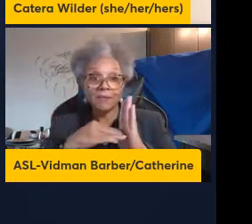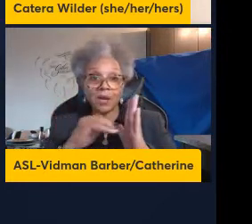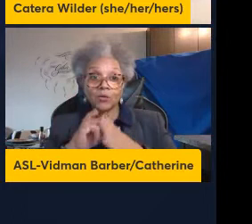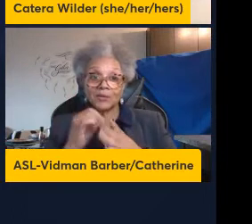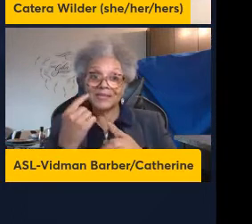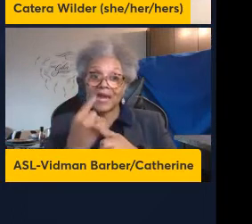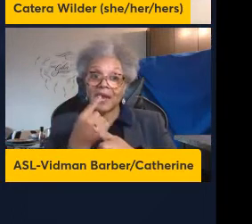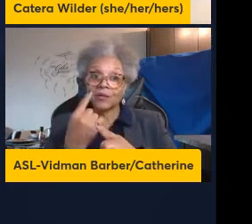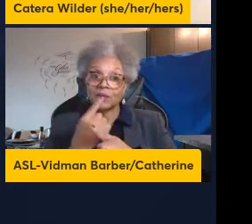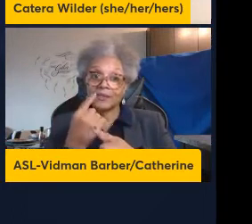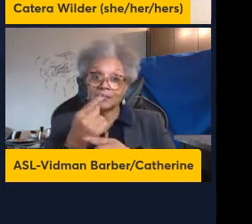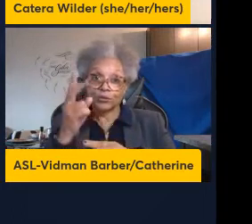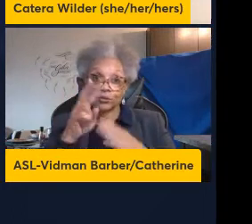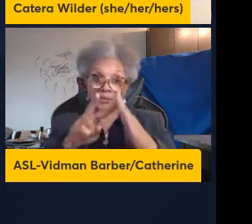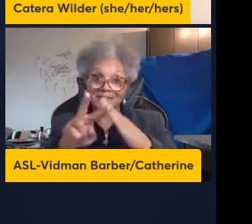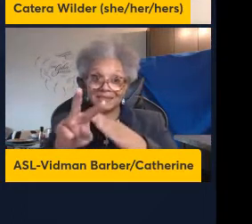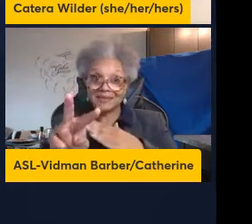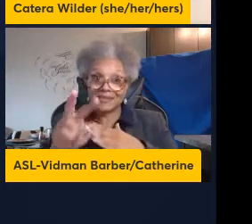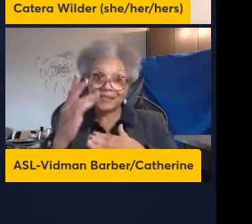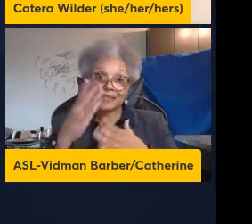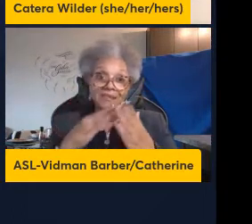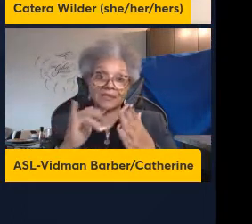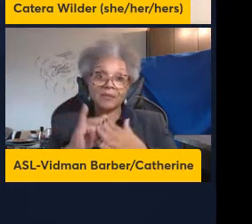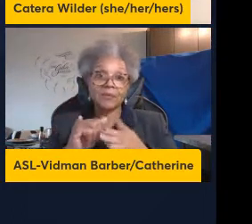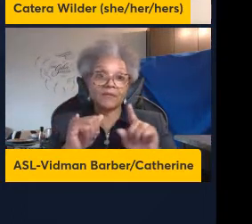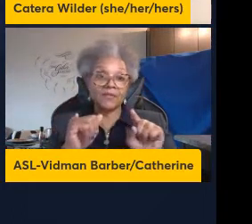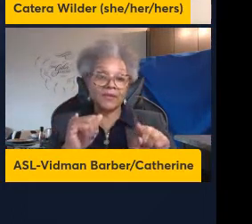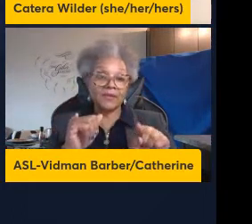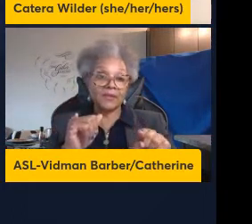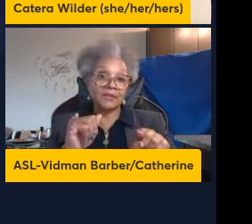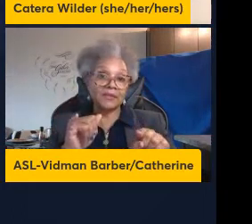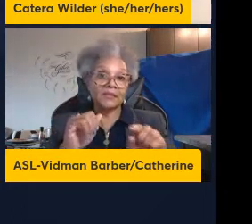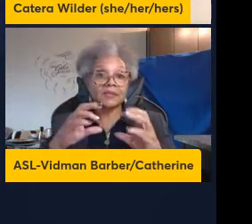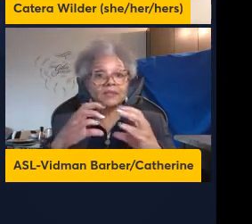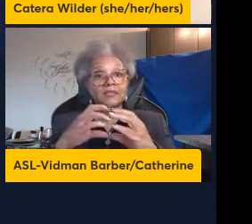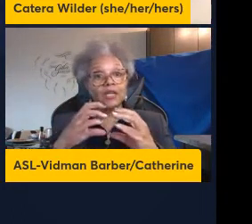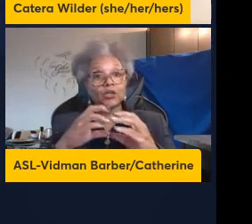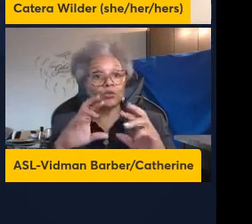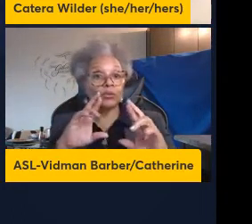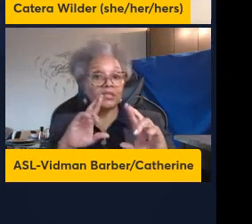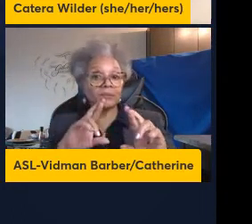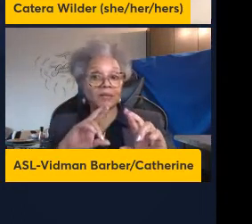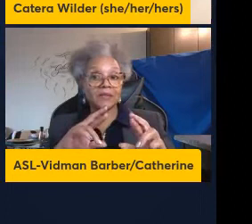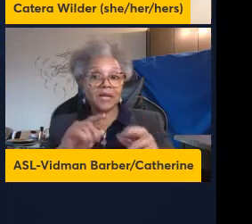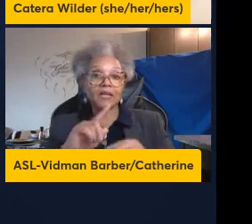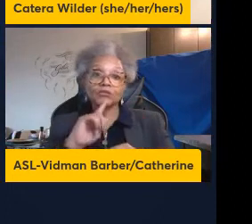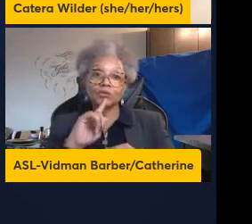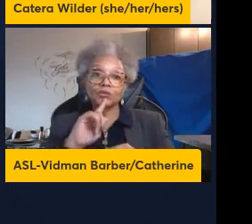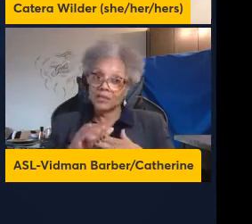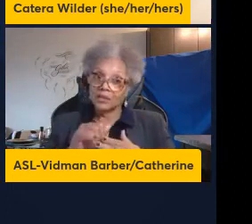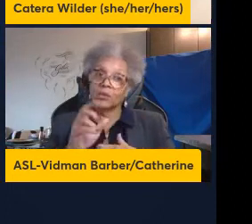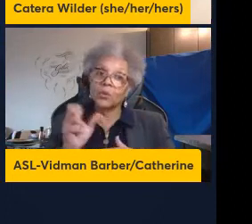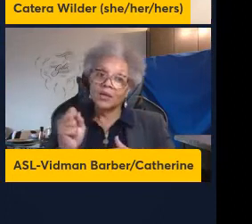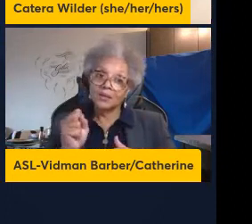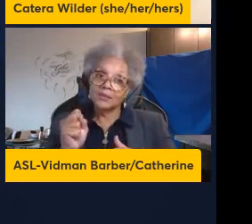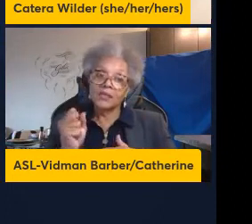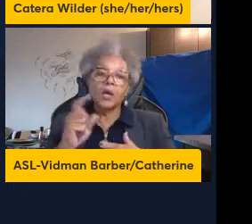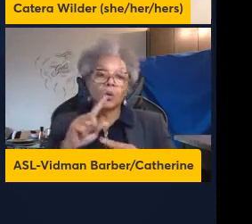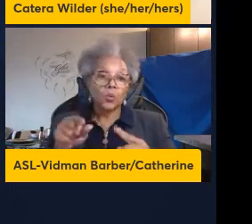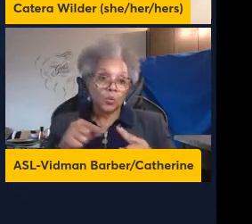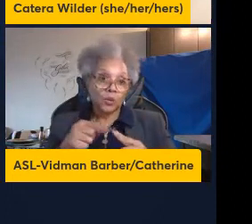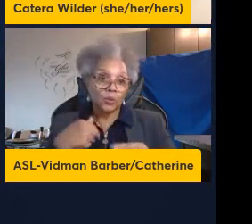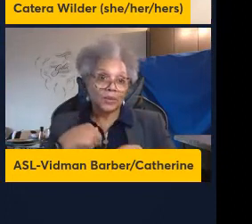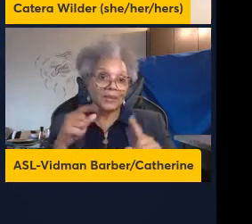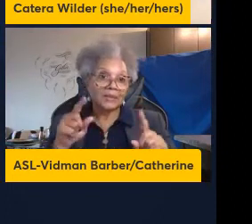accurately predict some of these cellular responses. And indeed it was, where again, when we